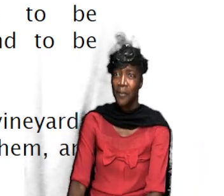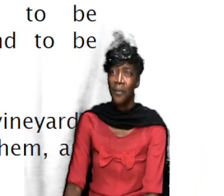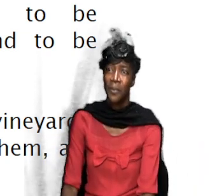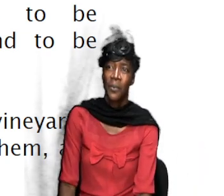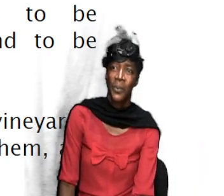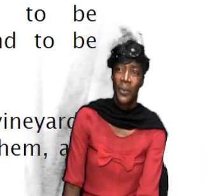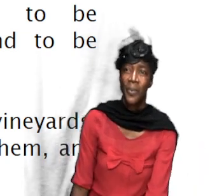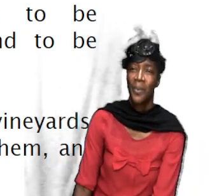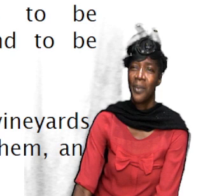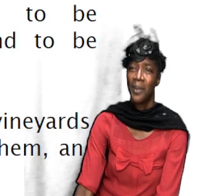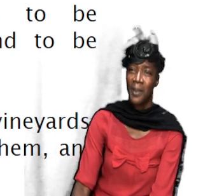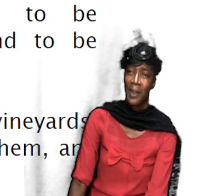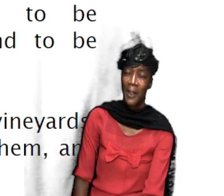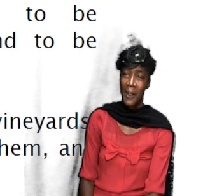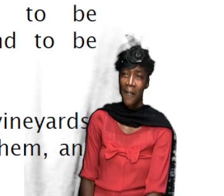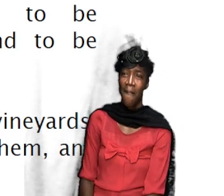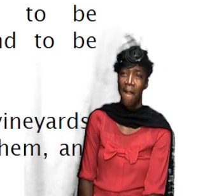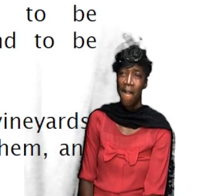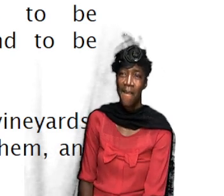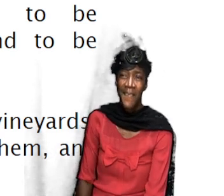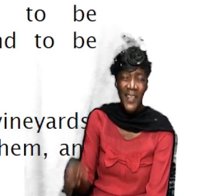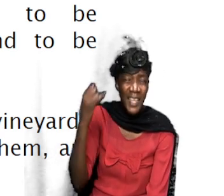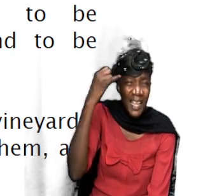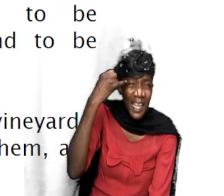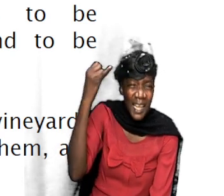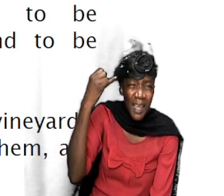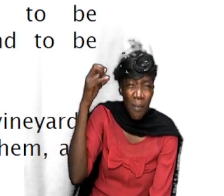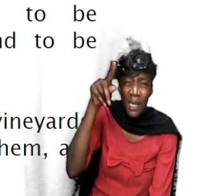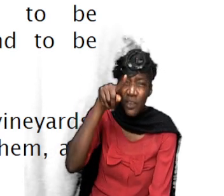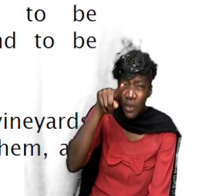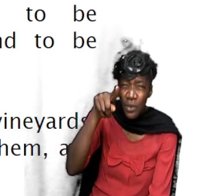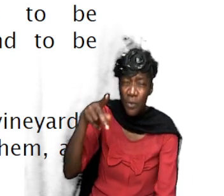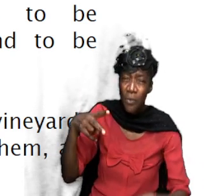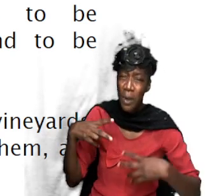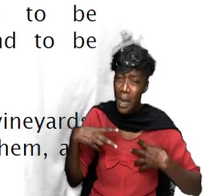No, listen to this one. Imagine that you have a field